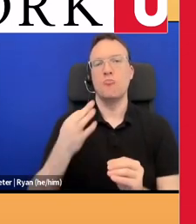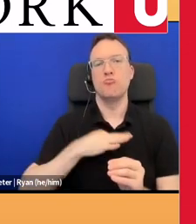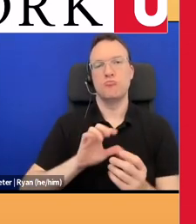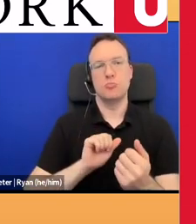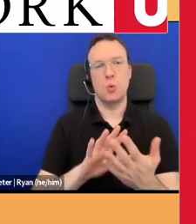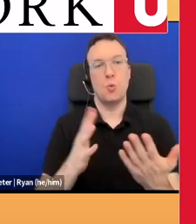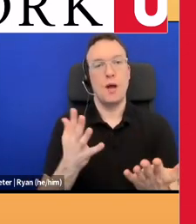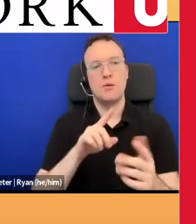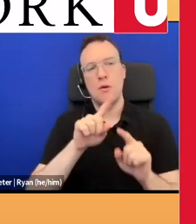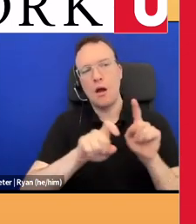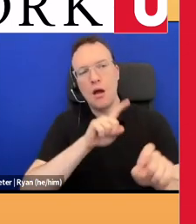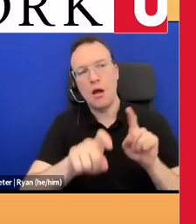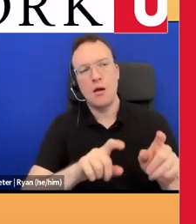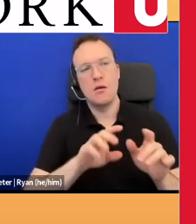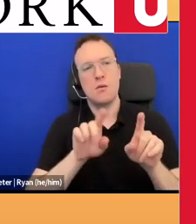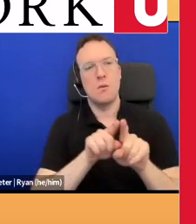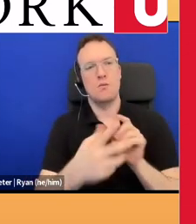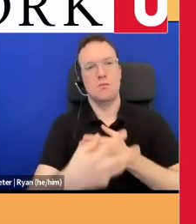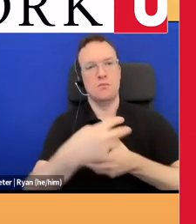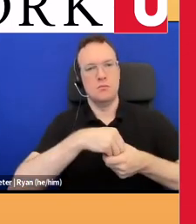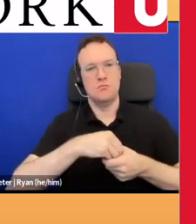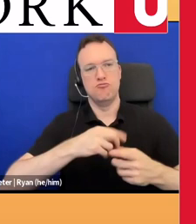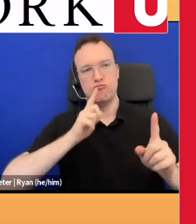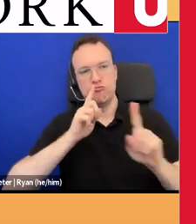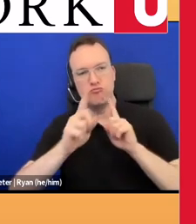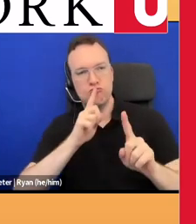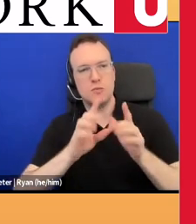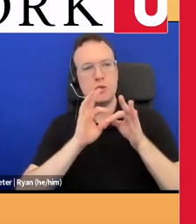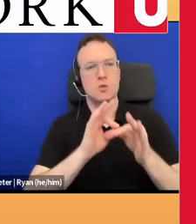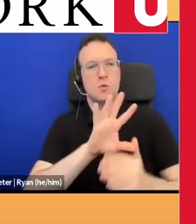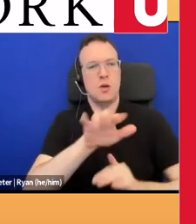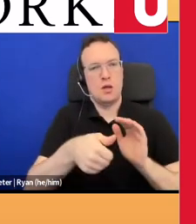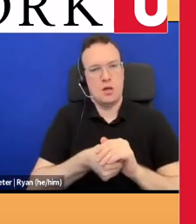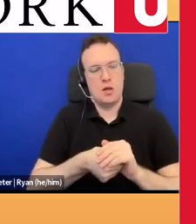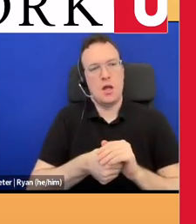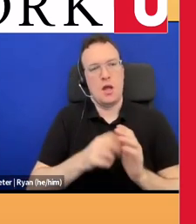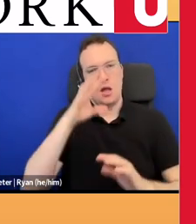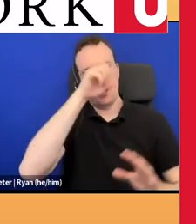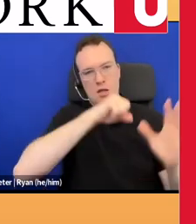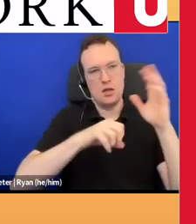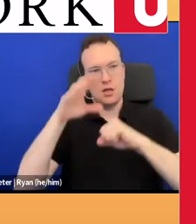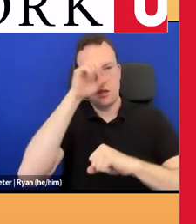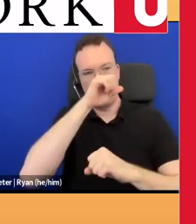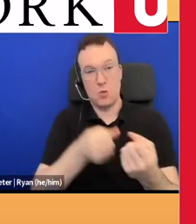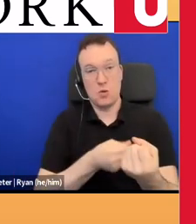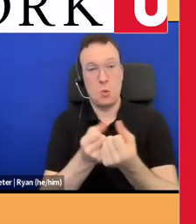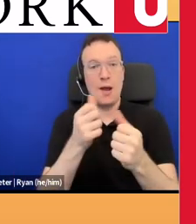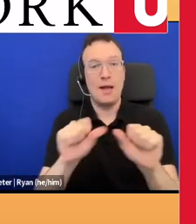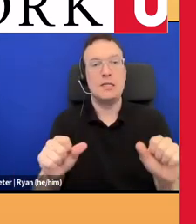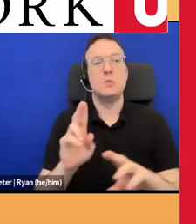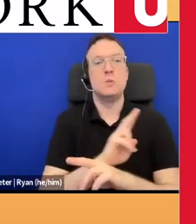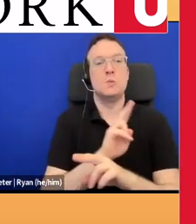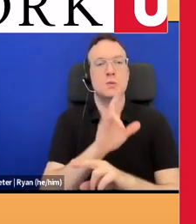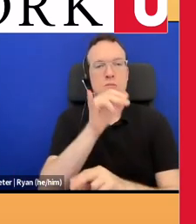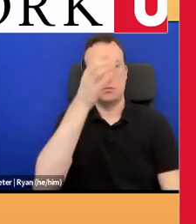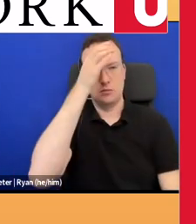ask questions and to engage in a dialogue about the underlying assumptions that support any given use of the